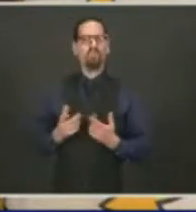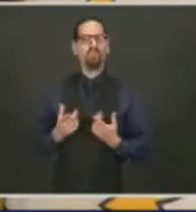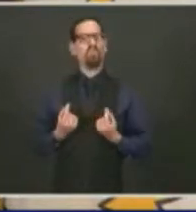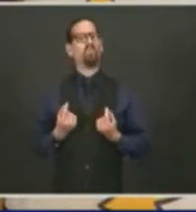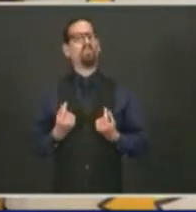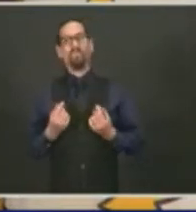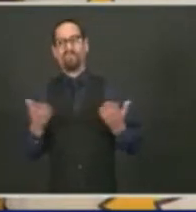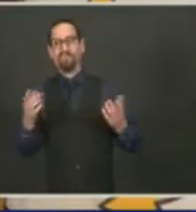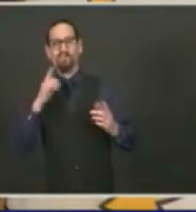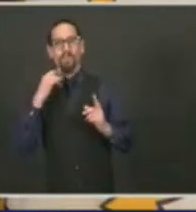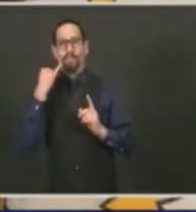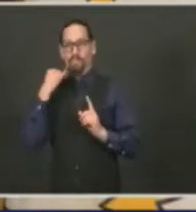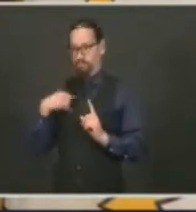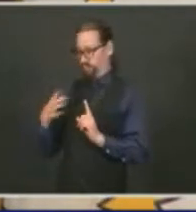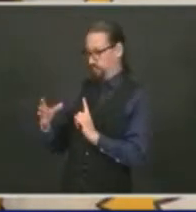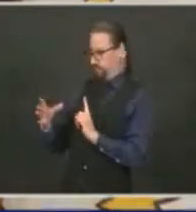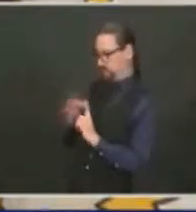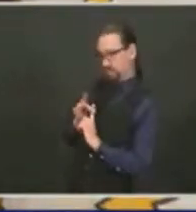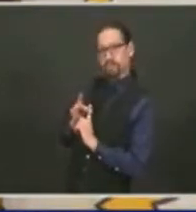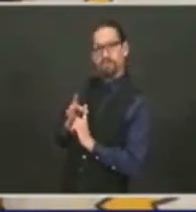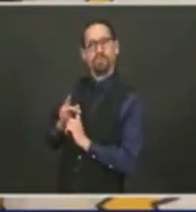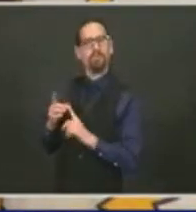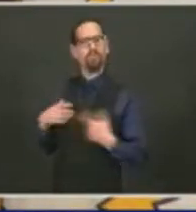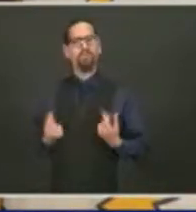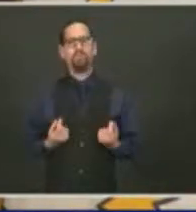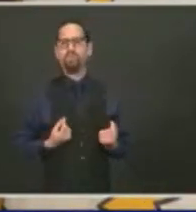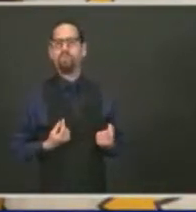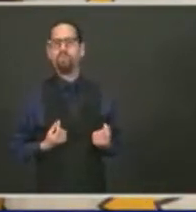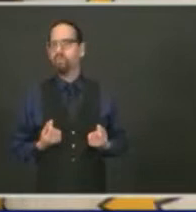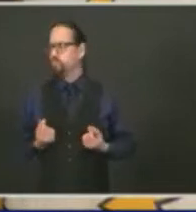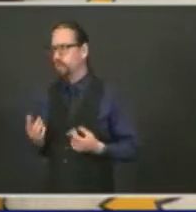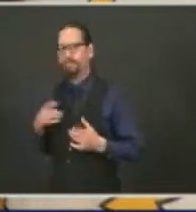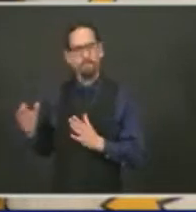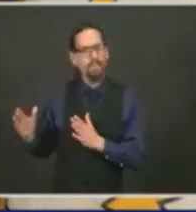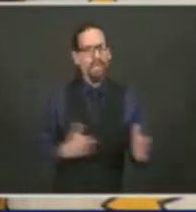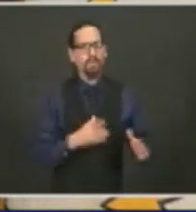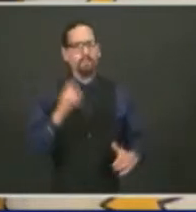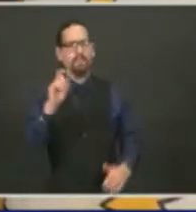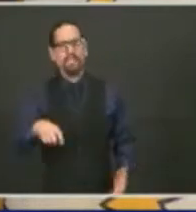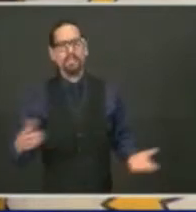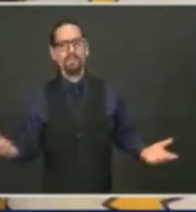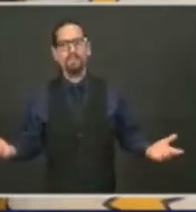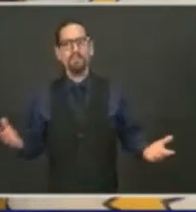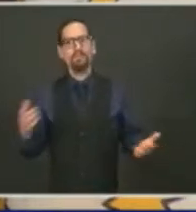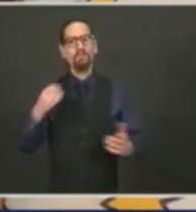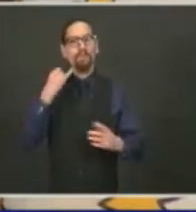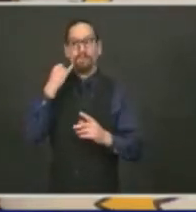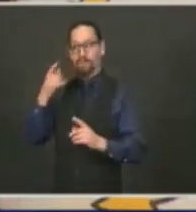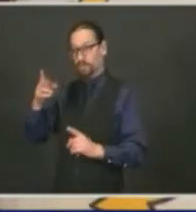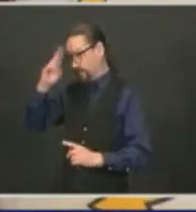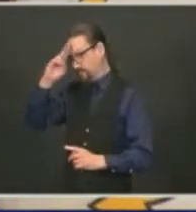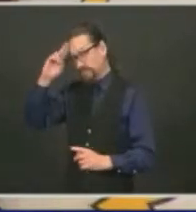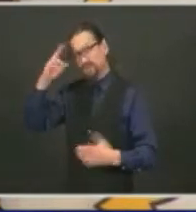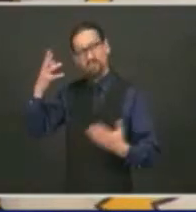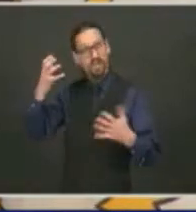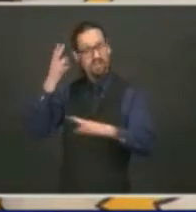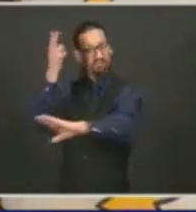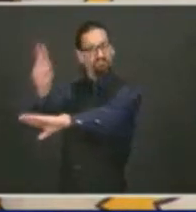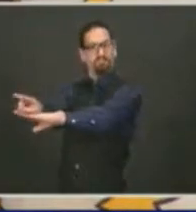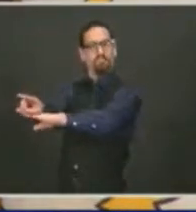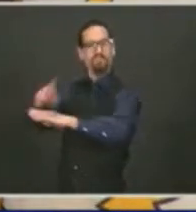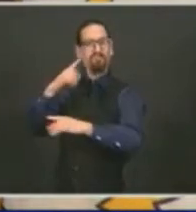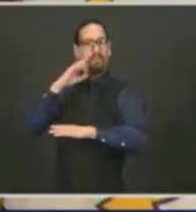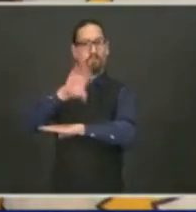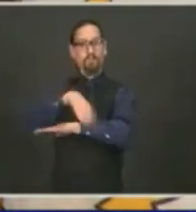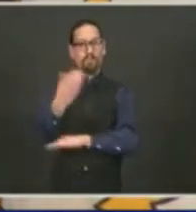COVID? So this Christmas is going to be different for a lot of families. It's going to be people in the hospital on Christmas, and I'm sad about that. I'll tell you, as a doctor, I